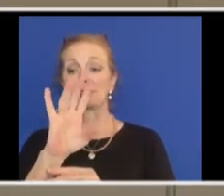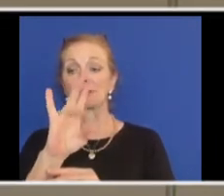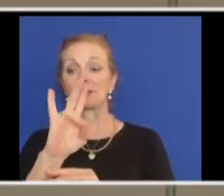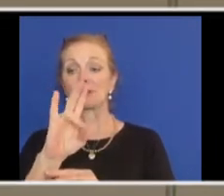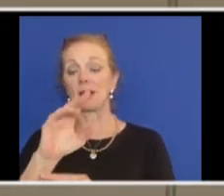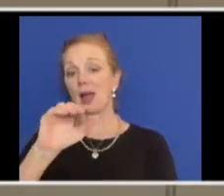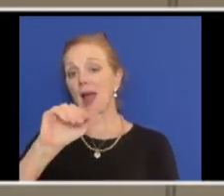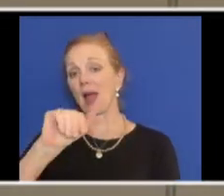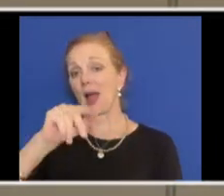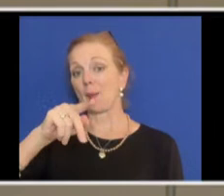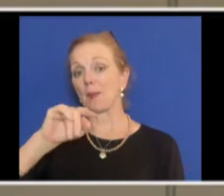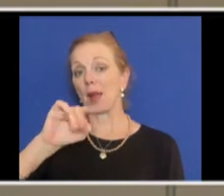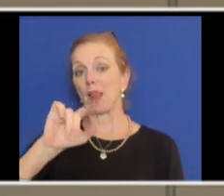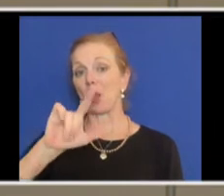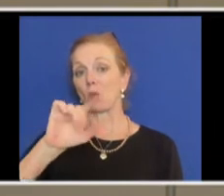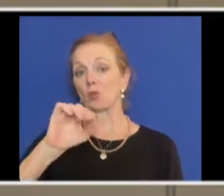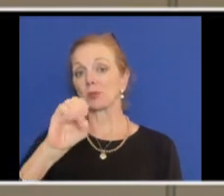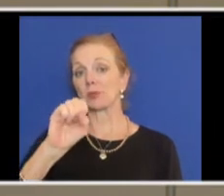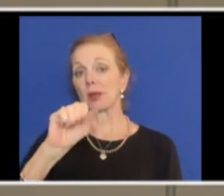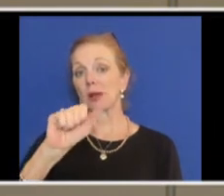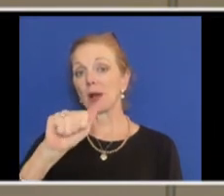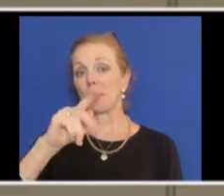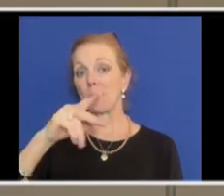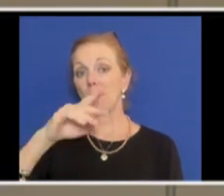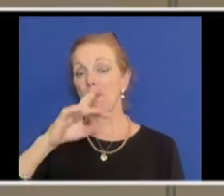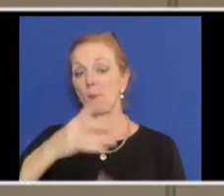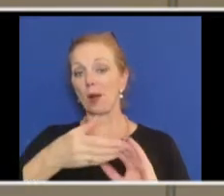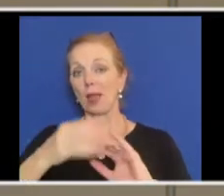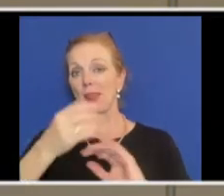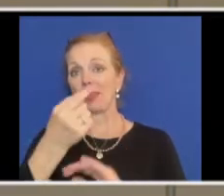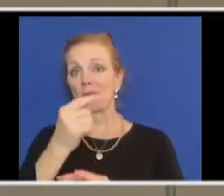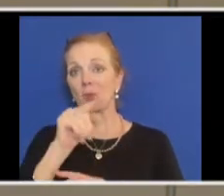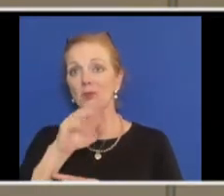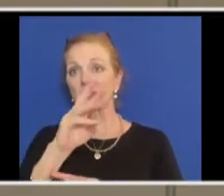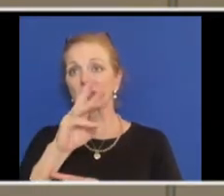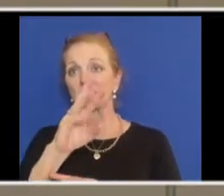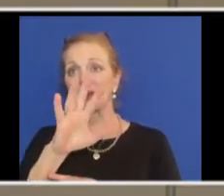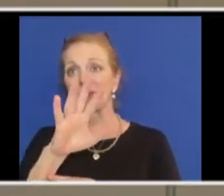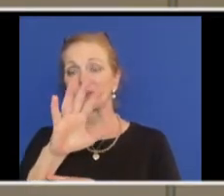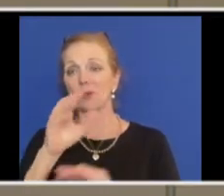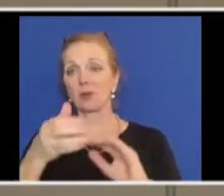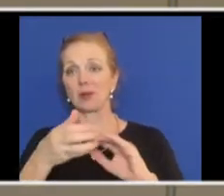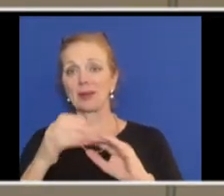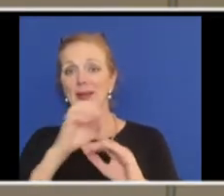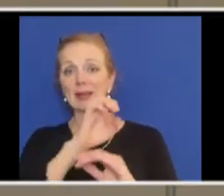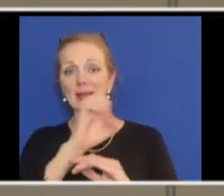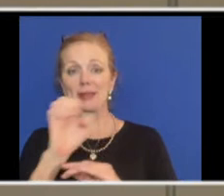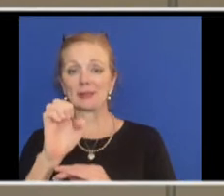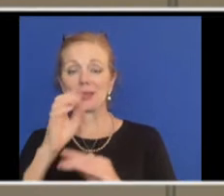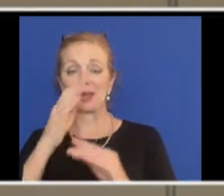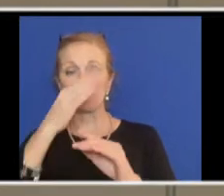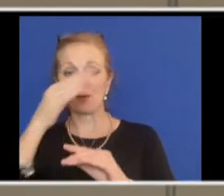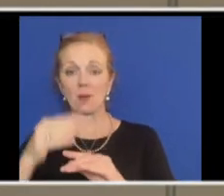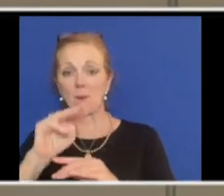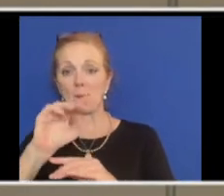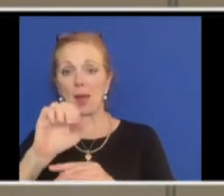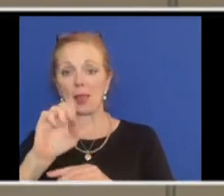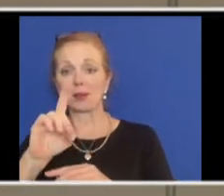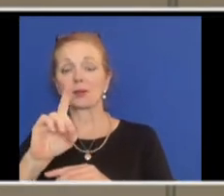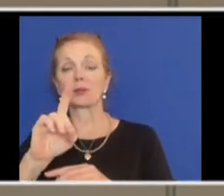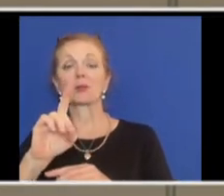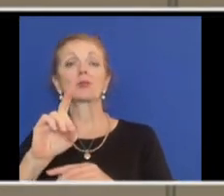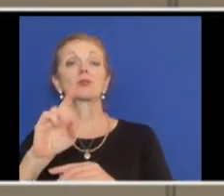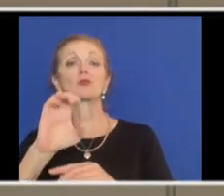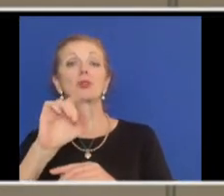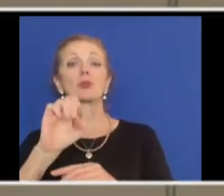Partners located on approximately 11.65 Acres located on the east side of Mallard Creek Road north of Governor Hunt Road